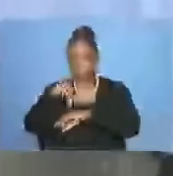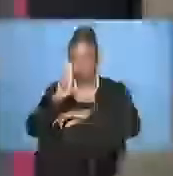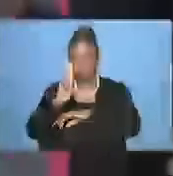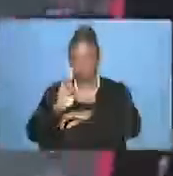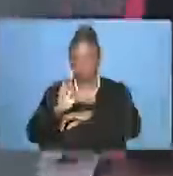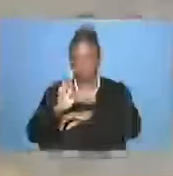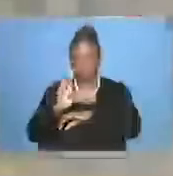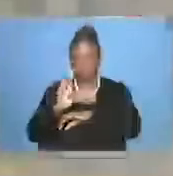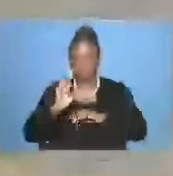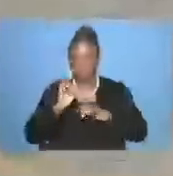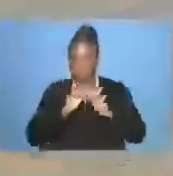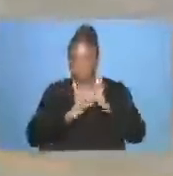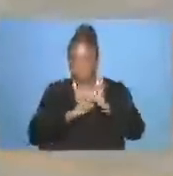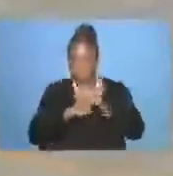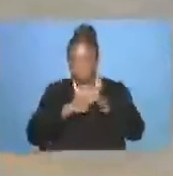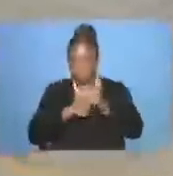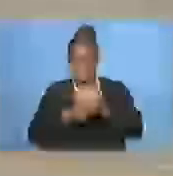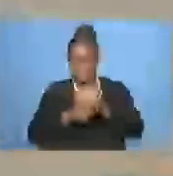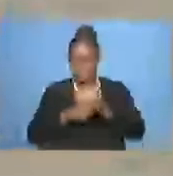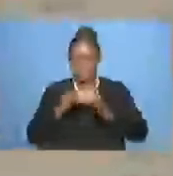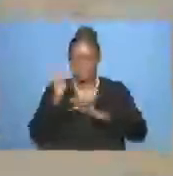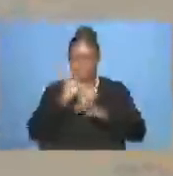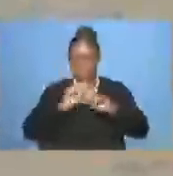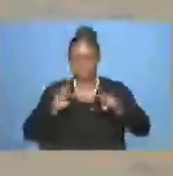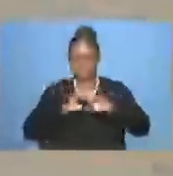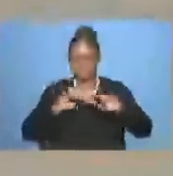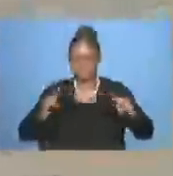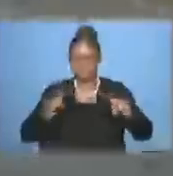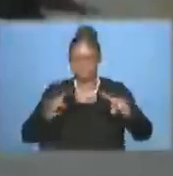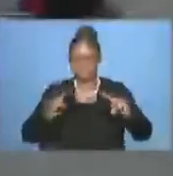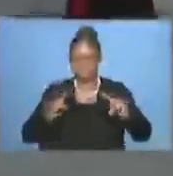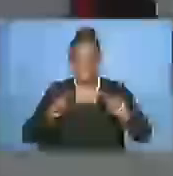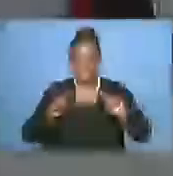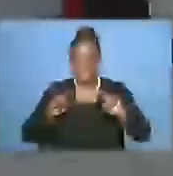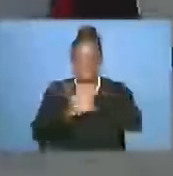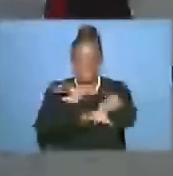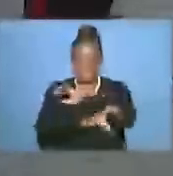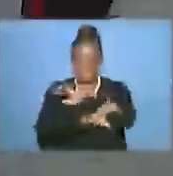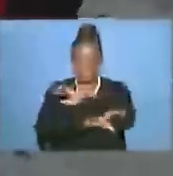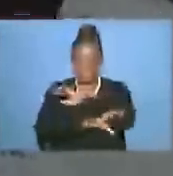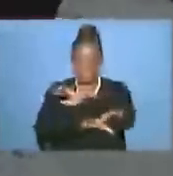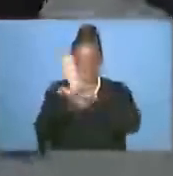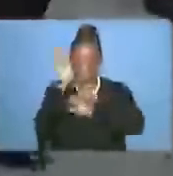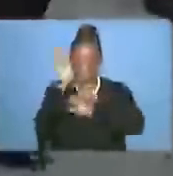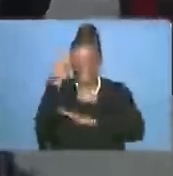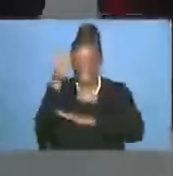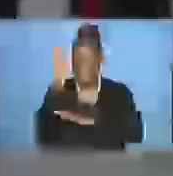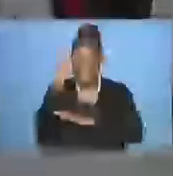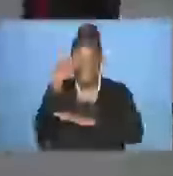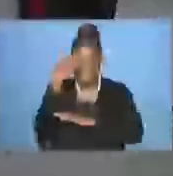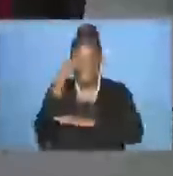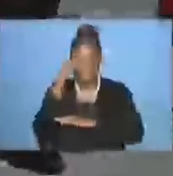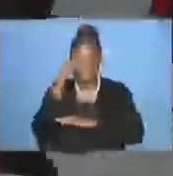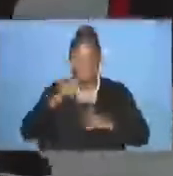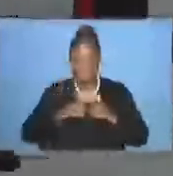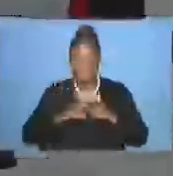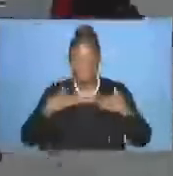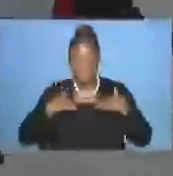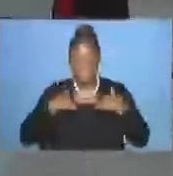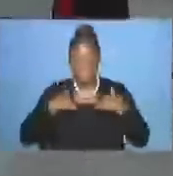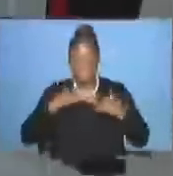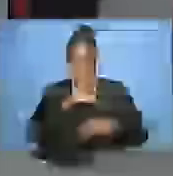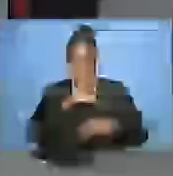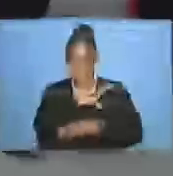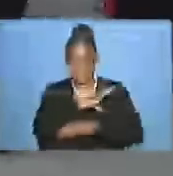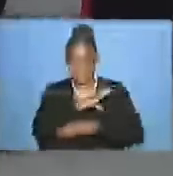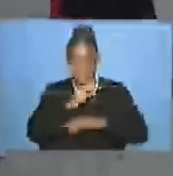adorned in their country's colors and flags marched throughout the Nassau Yacht Club, led by the world-renowned Royal Bahamas Police Force Band.